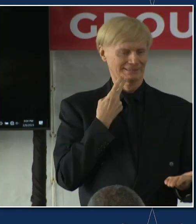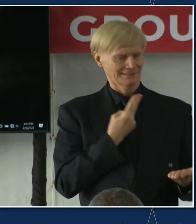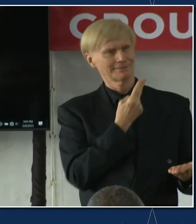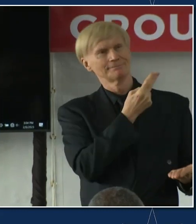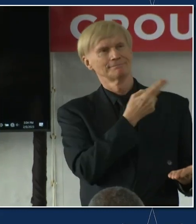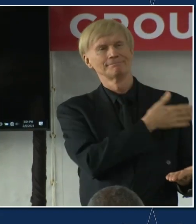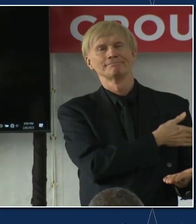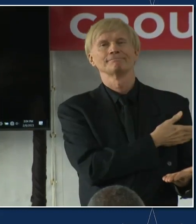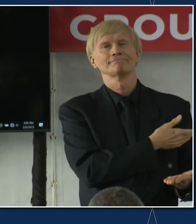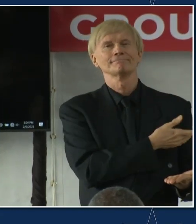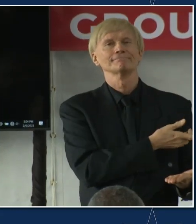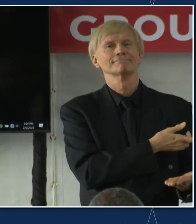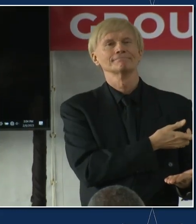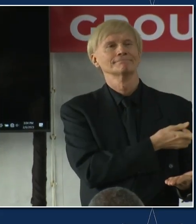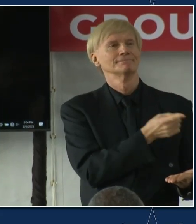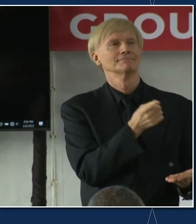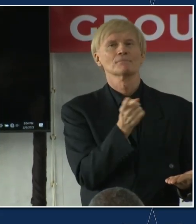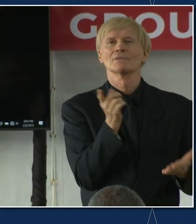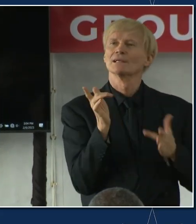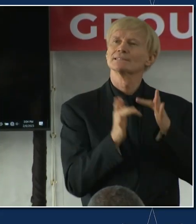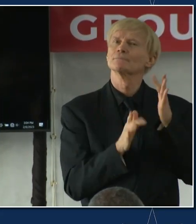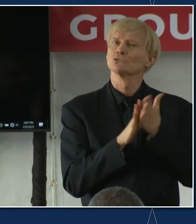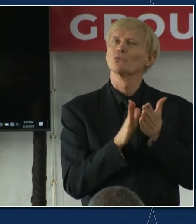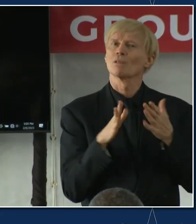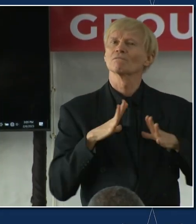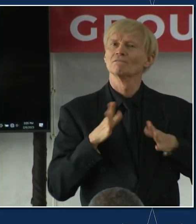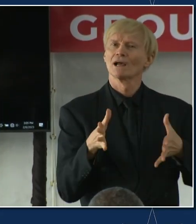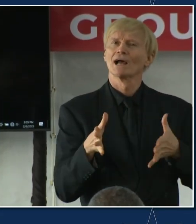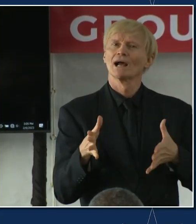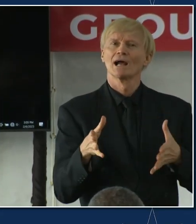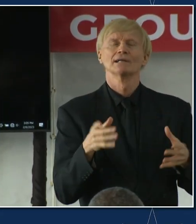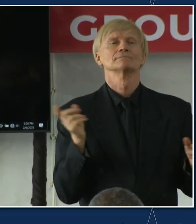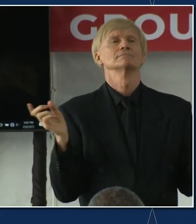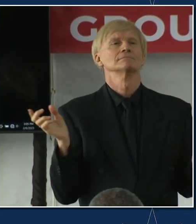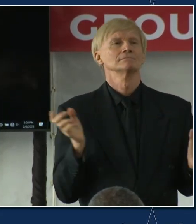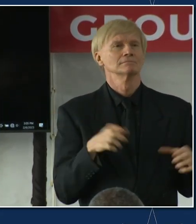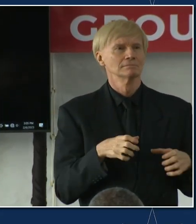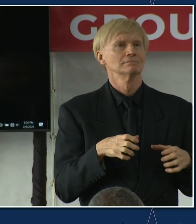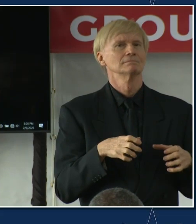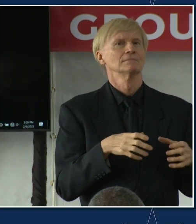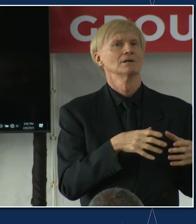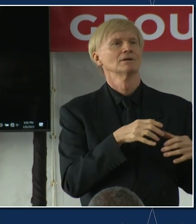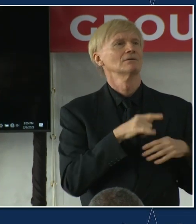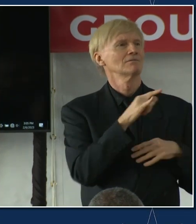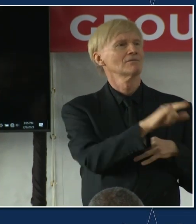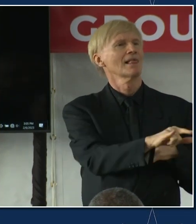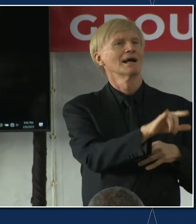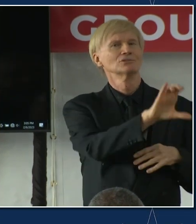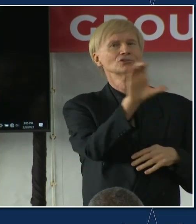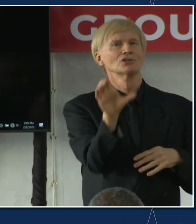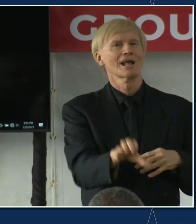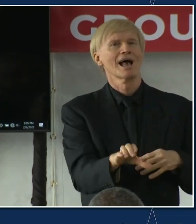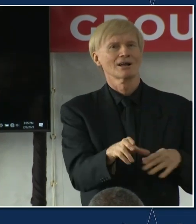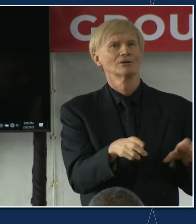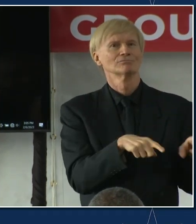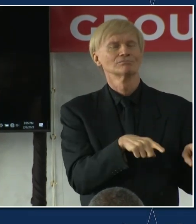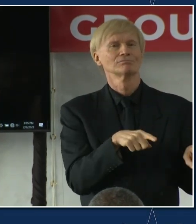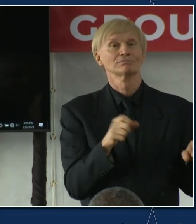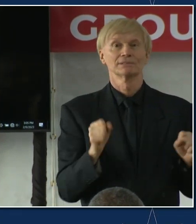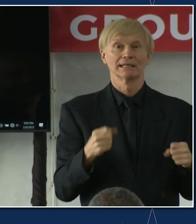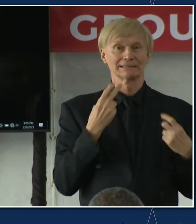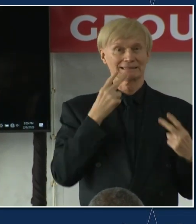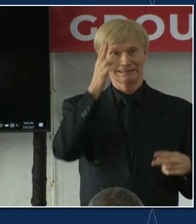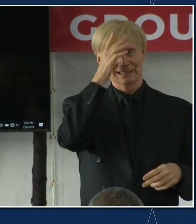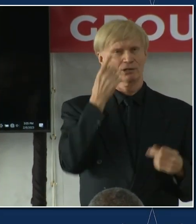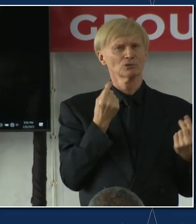wanted him to skip school and get on a plane and fly to Chicago so that he could see Daddy